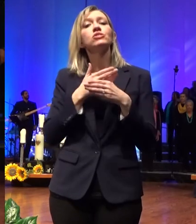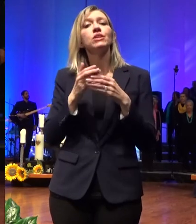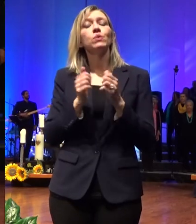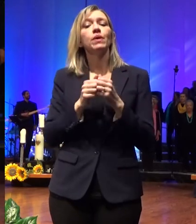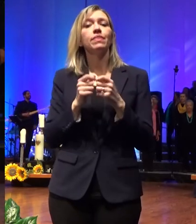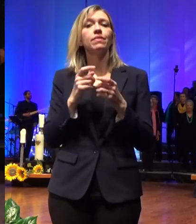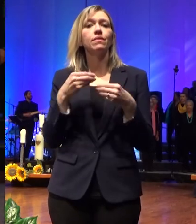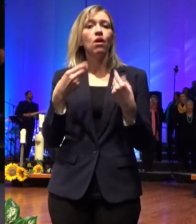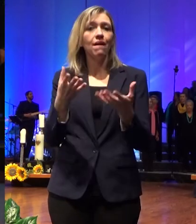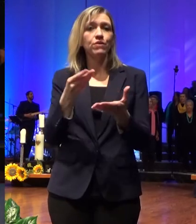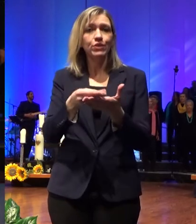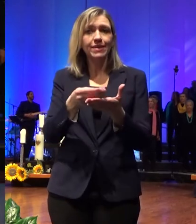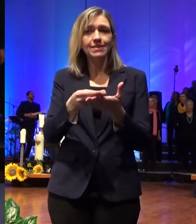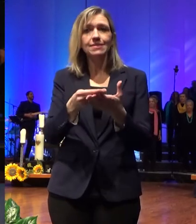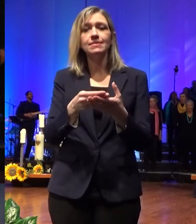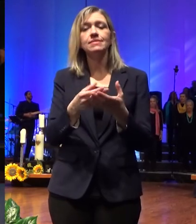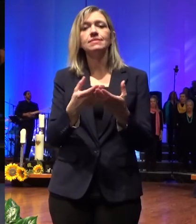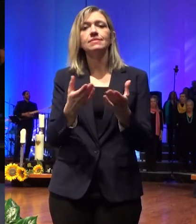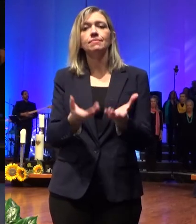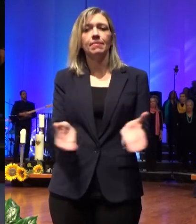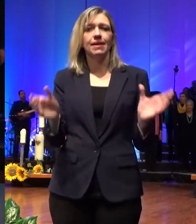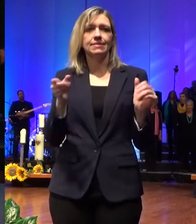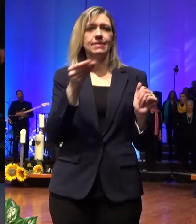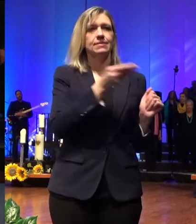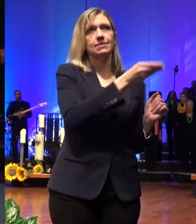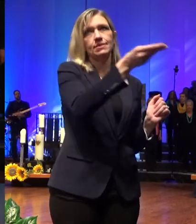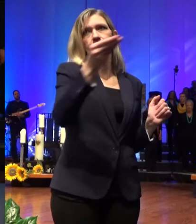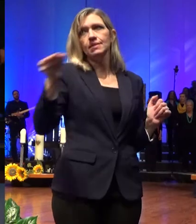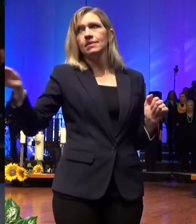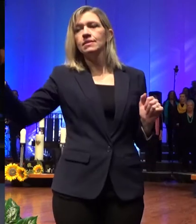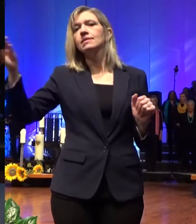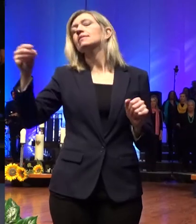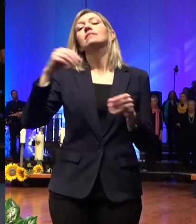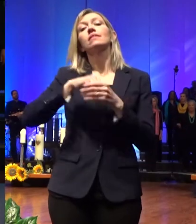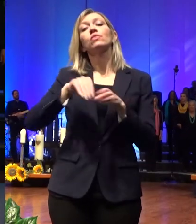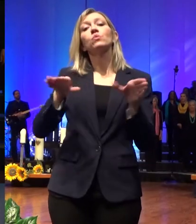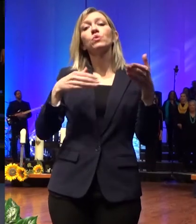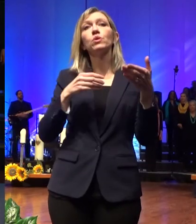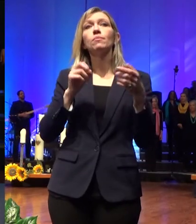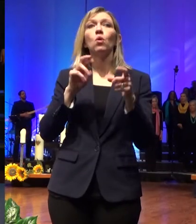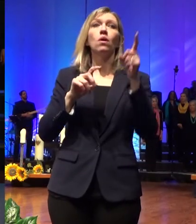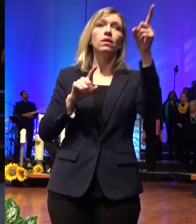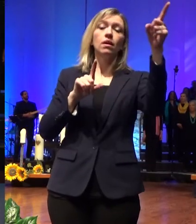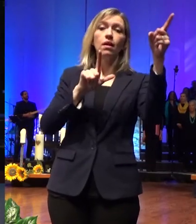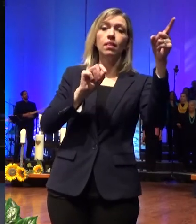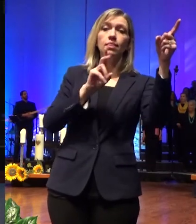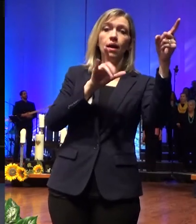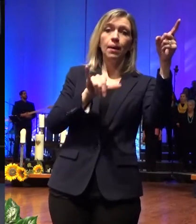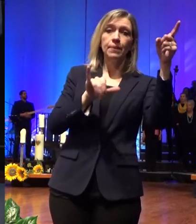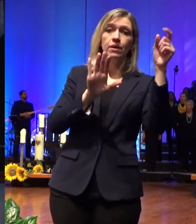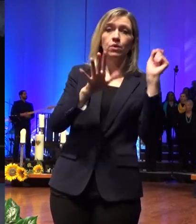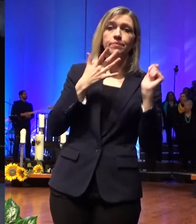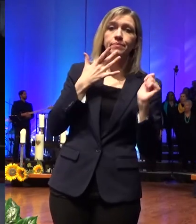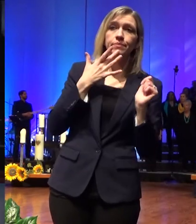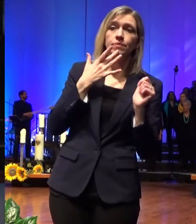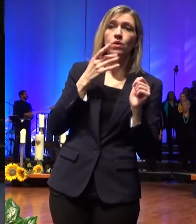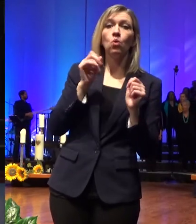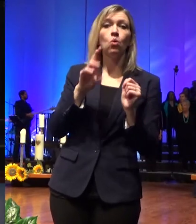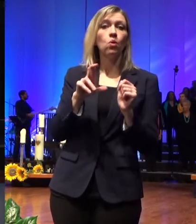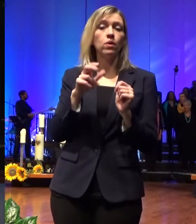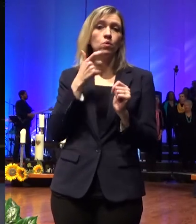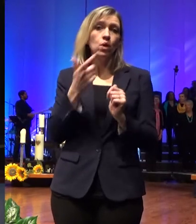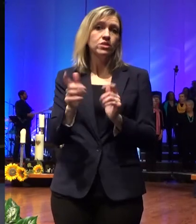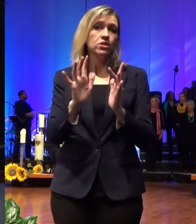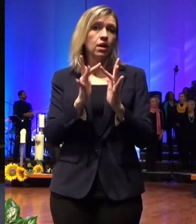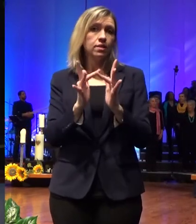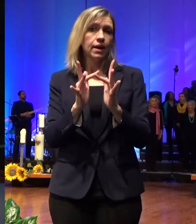offerings and tithes. Our ushers are going to pass baskets for those of you in the room. We also have baskets in the lobby if you'd prefer that. You can, whether you're in the room or you're